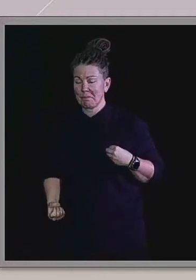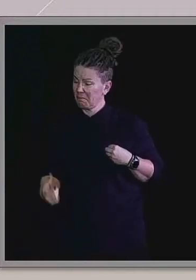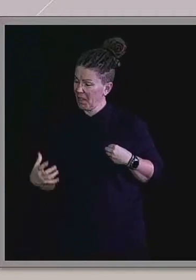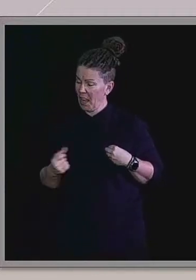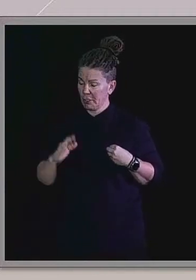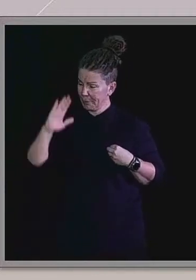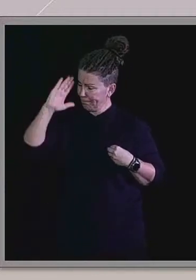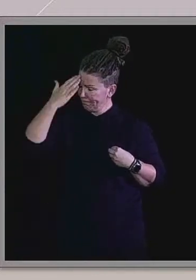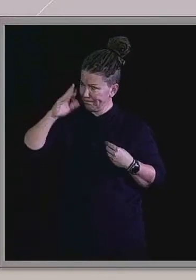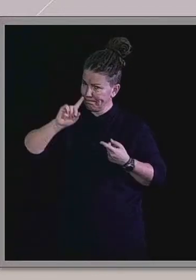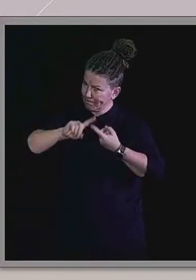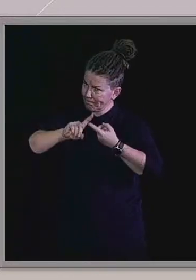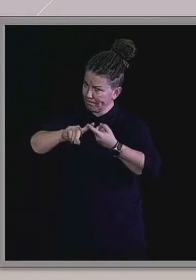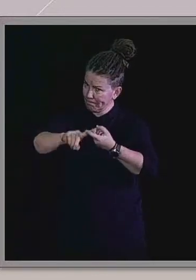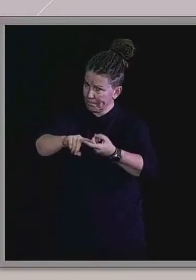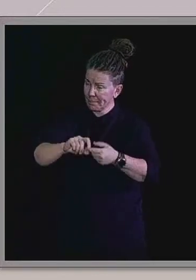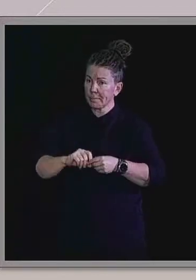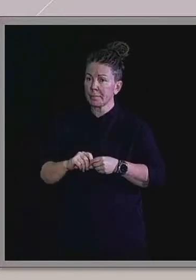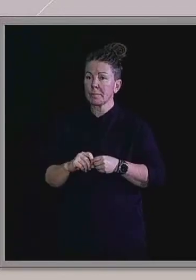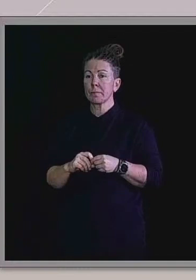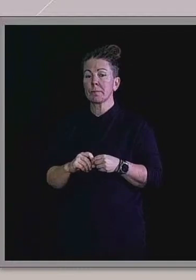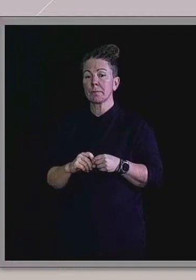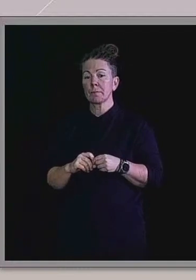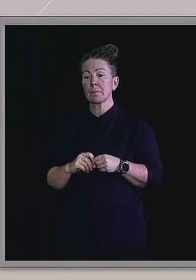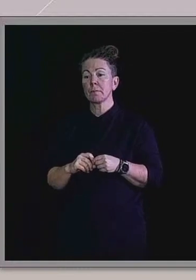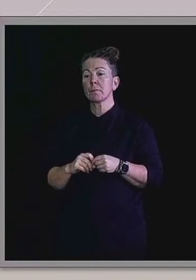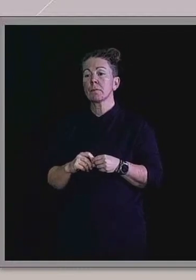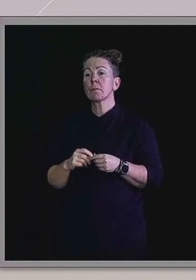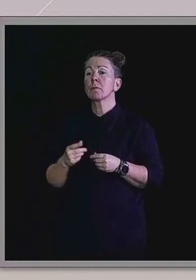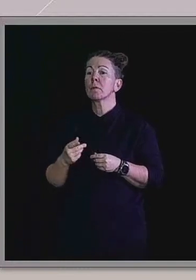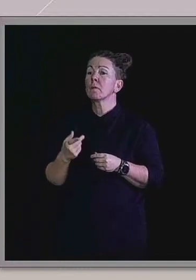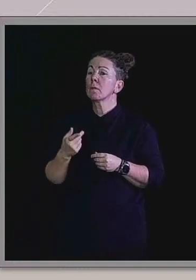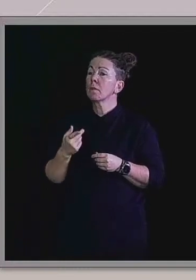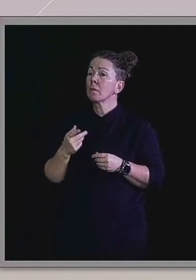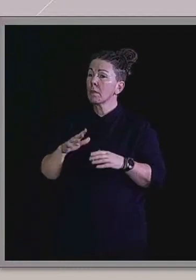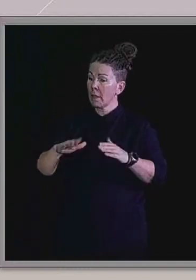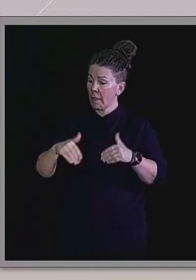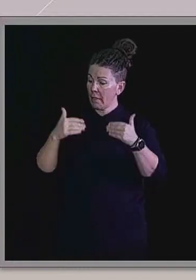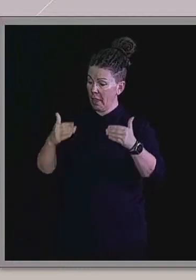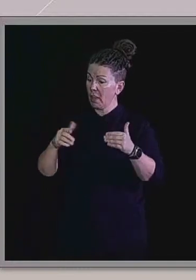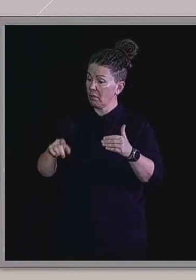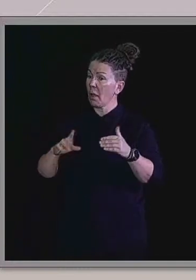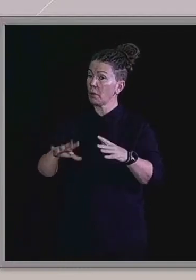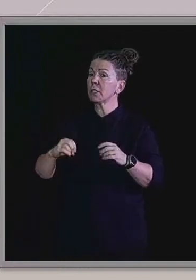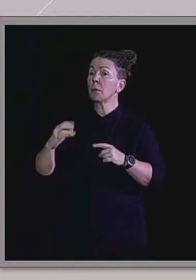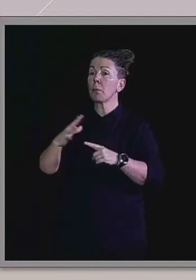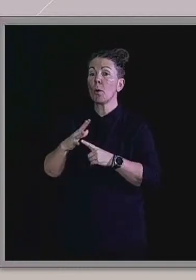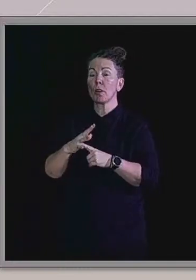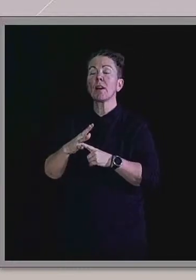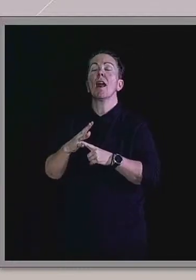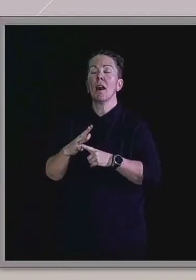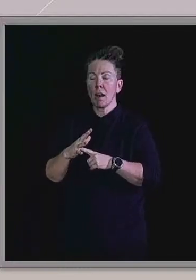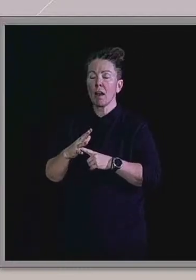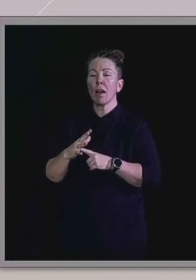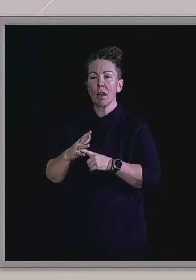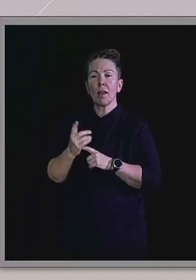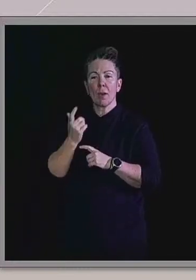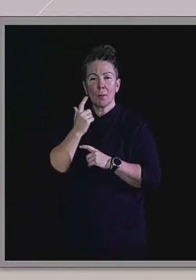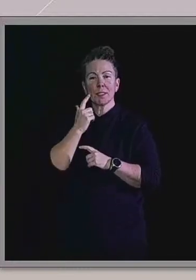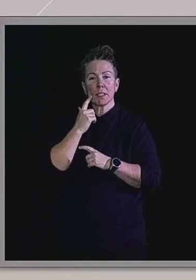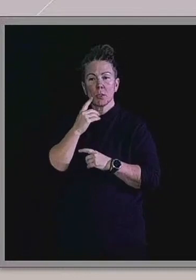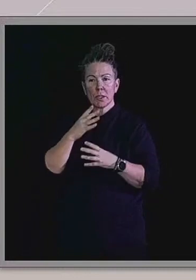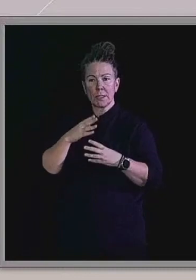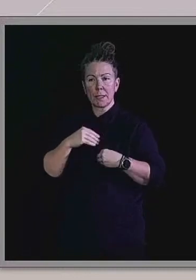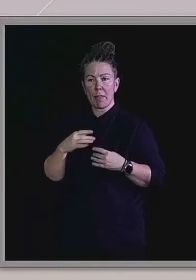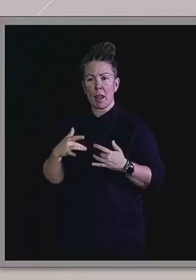keep going forward. And then once we've started to establish the importance of that, then it was easier then to sort of say, well, we accept this